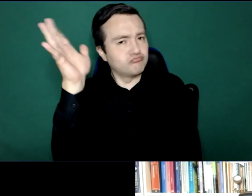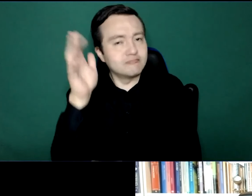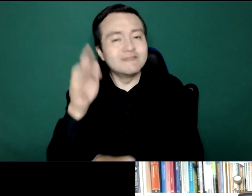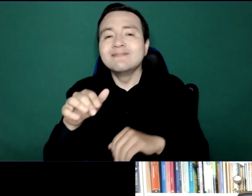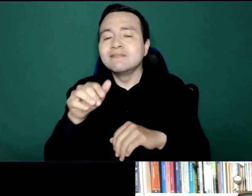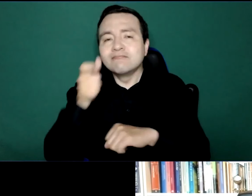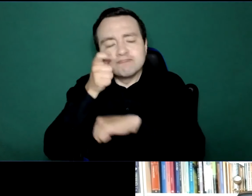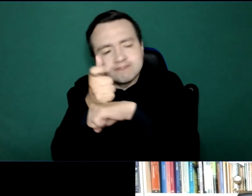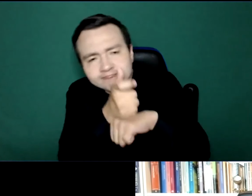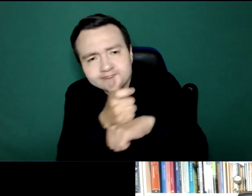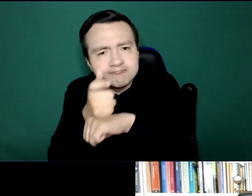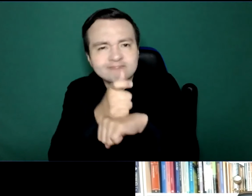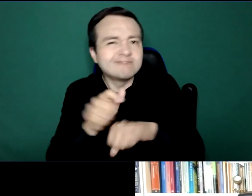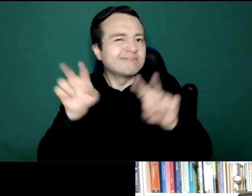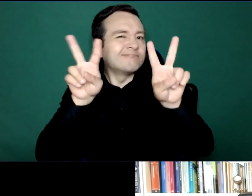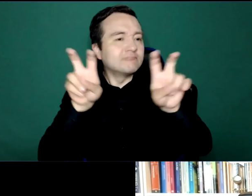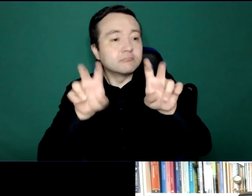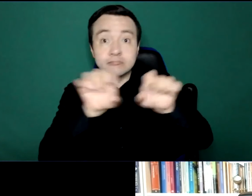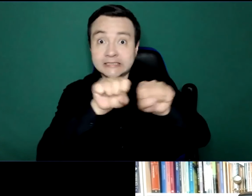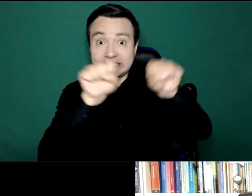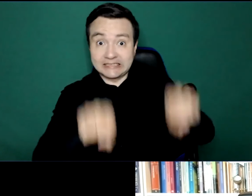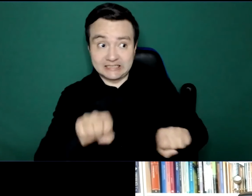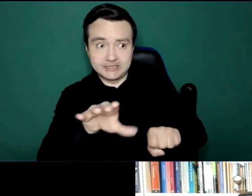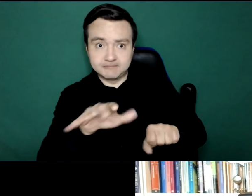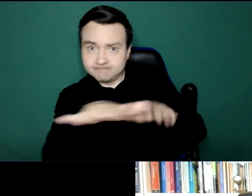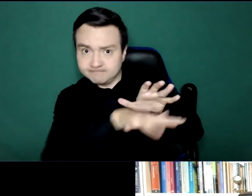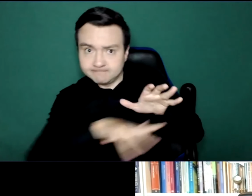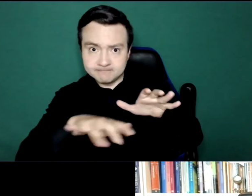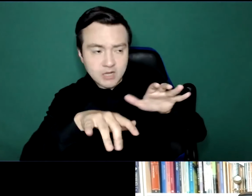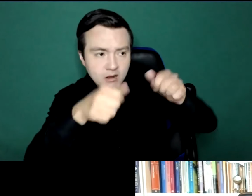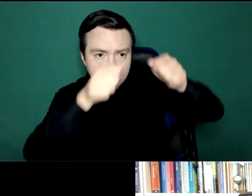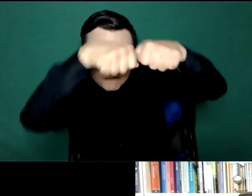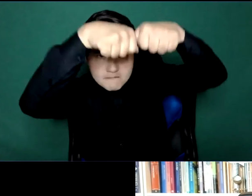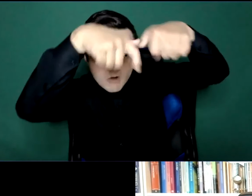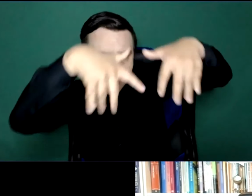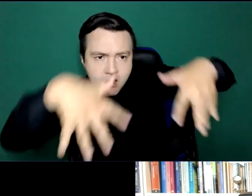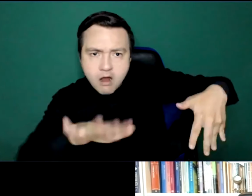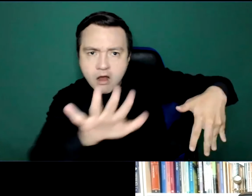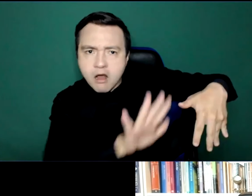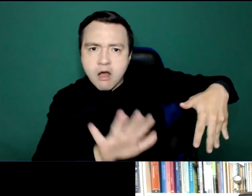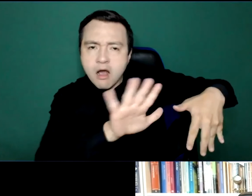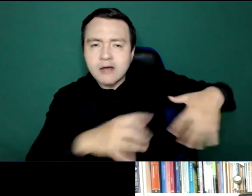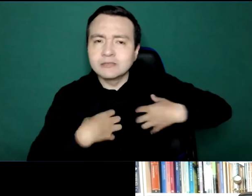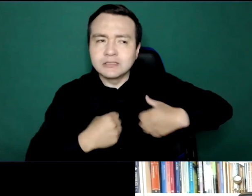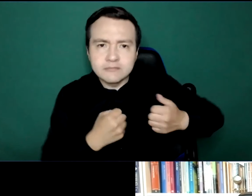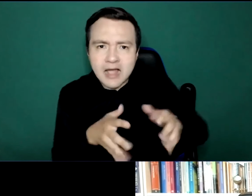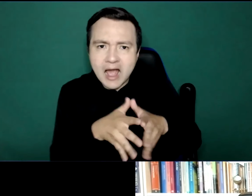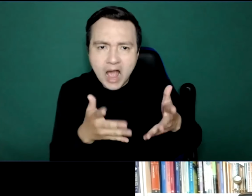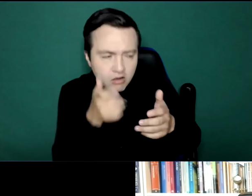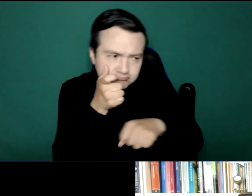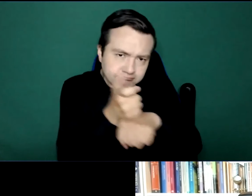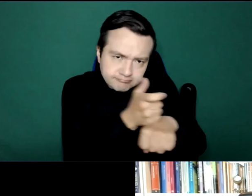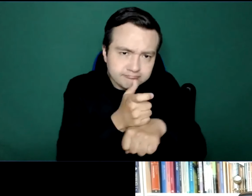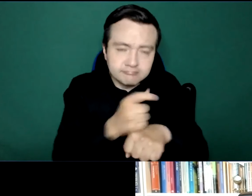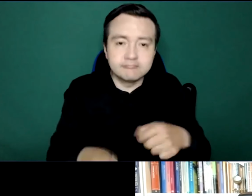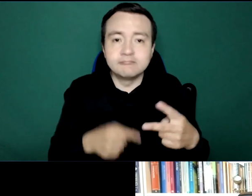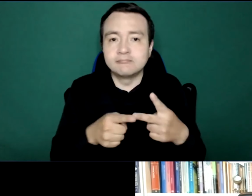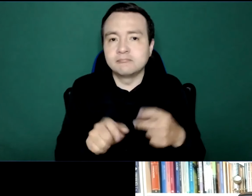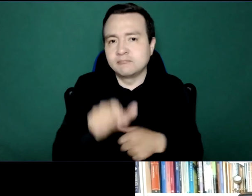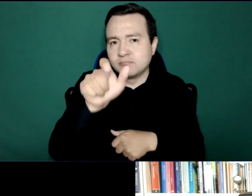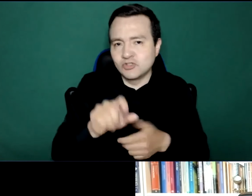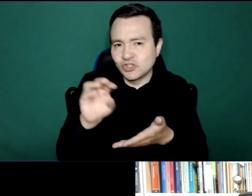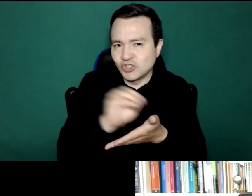Afterwards, we will hear from Theodora Swift-Kohler, who is a senior technician advisor on equality at WHO. And